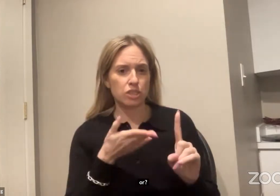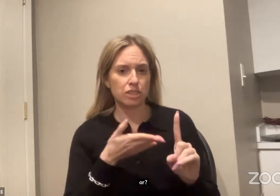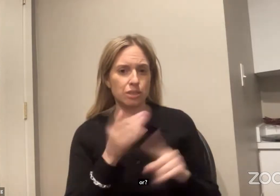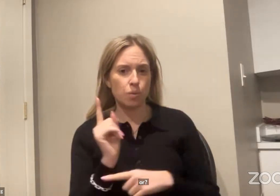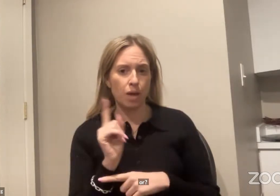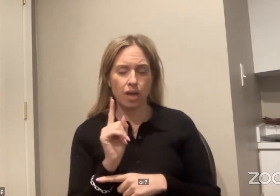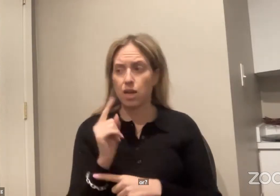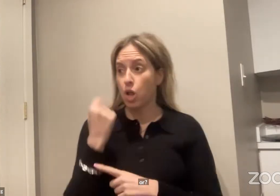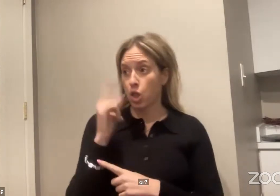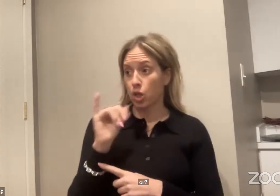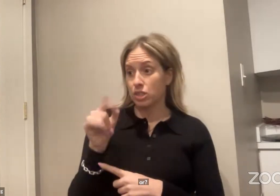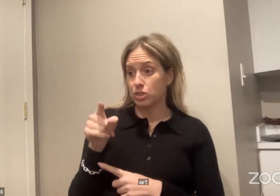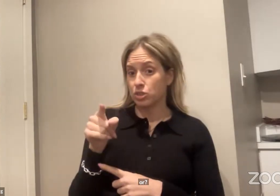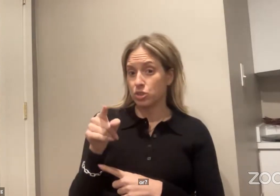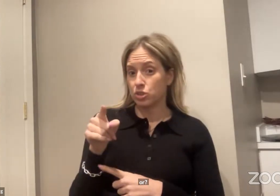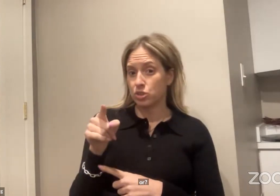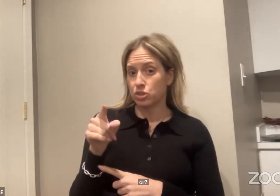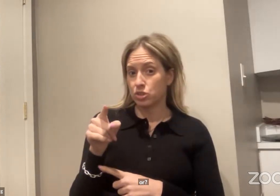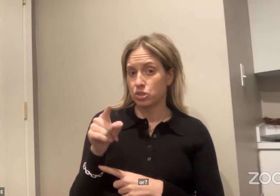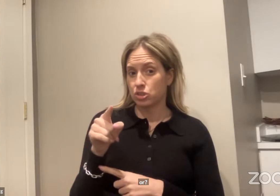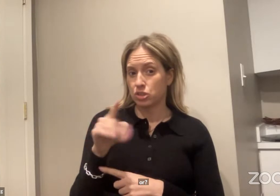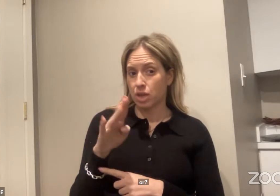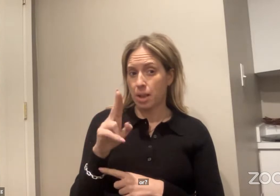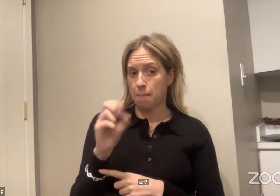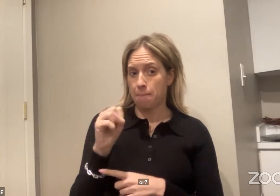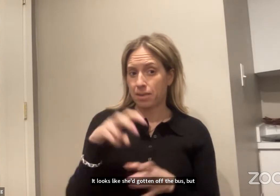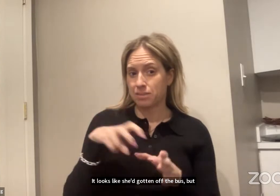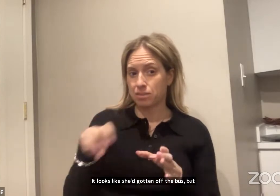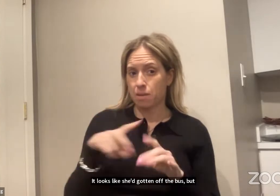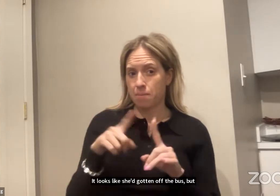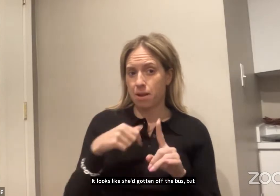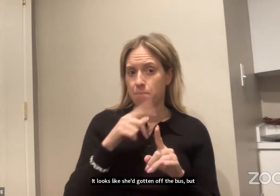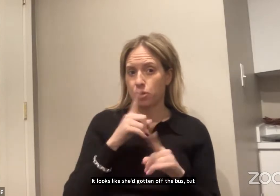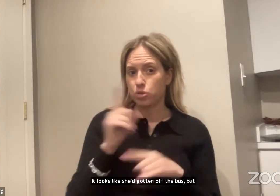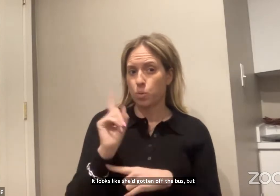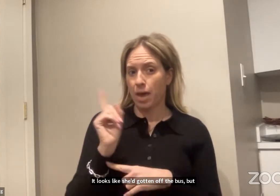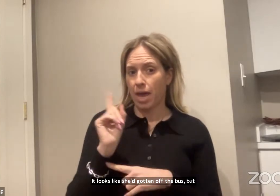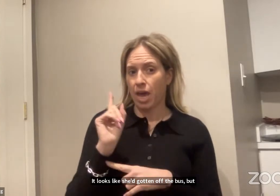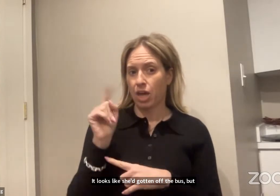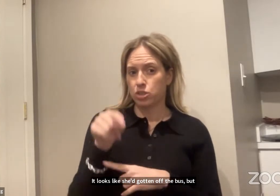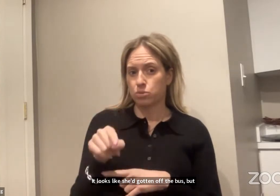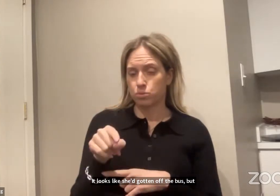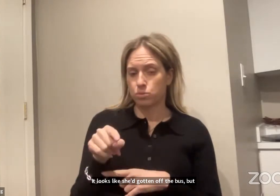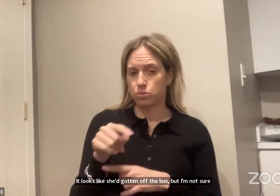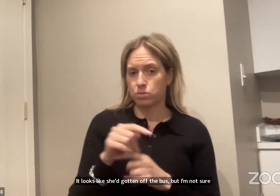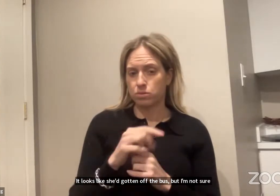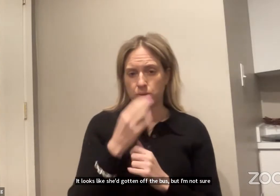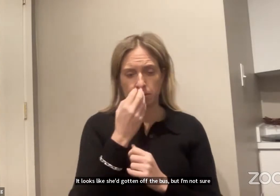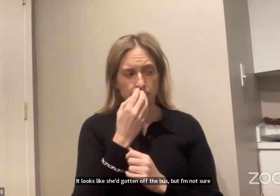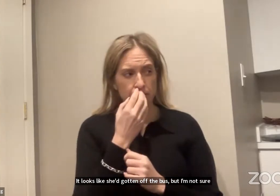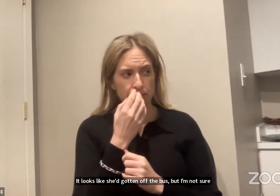It looked like she'd gotten off the bus, but I'm not sure where she was. I mean,